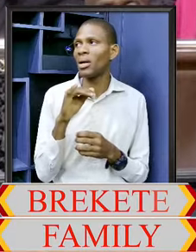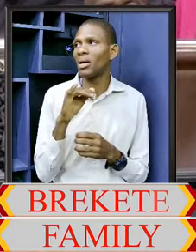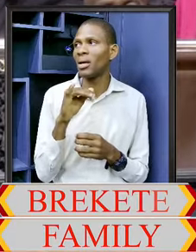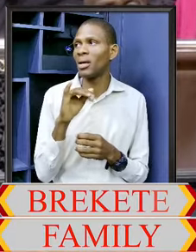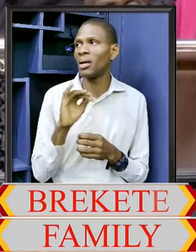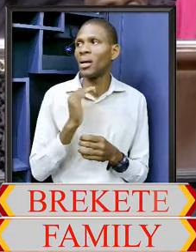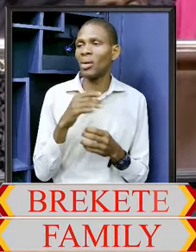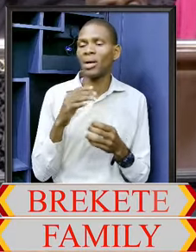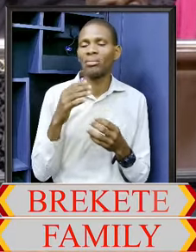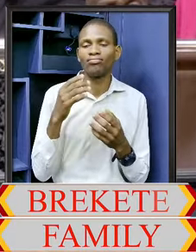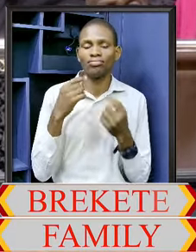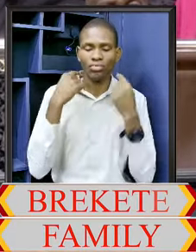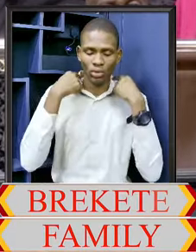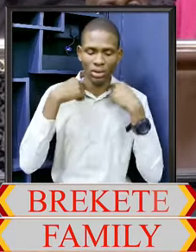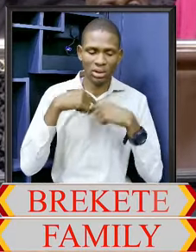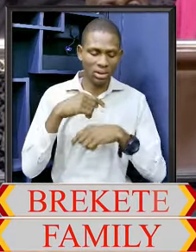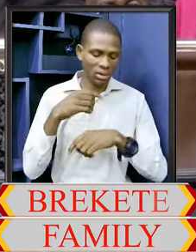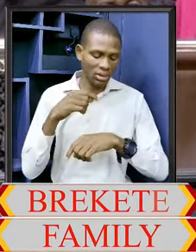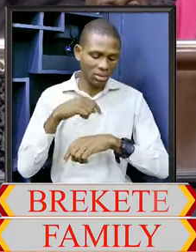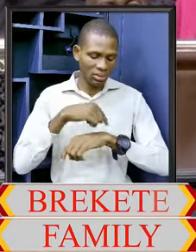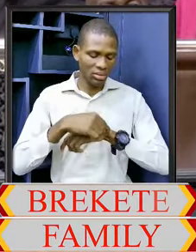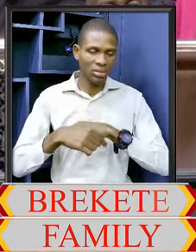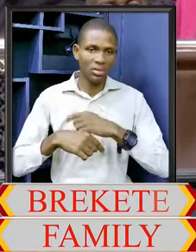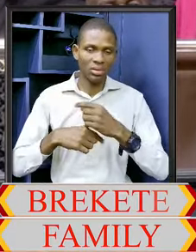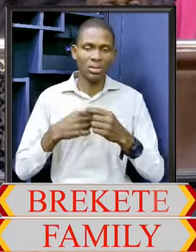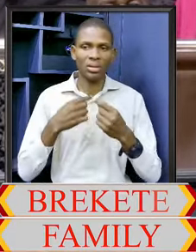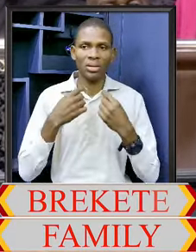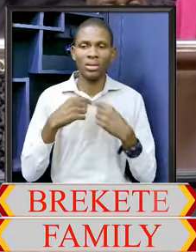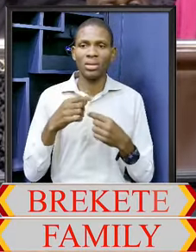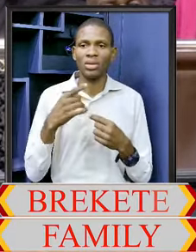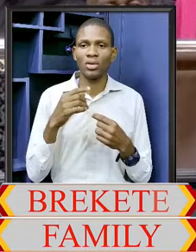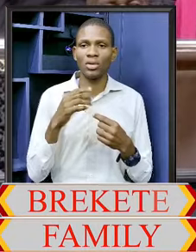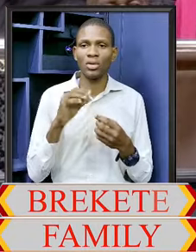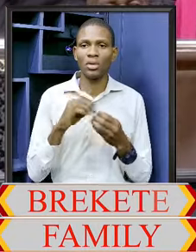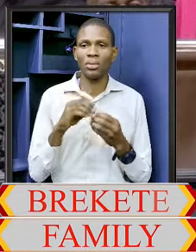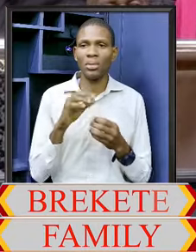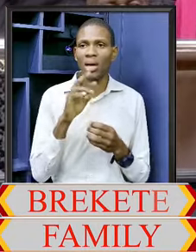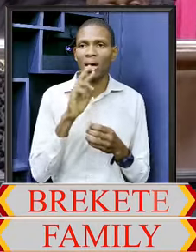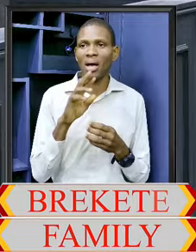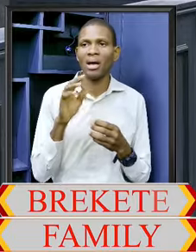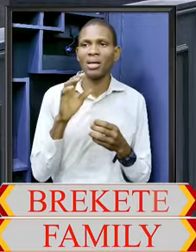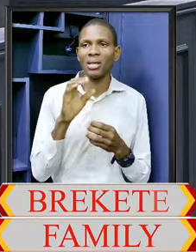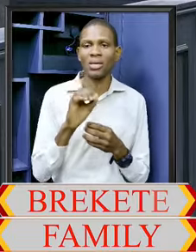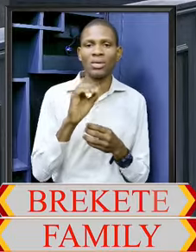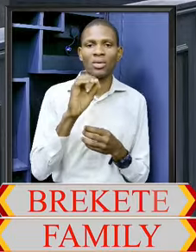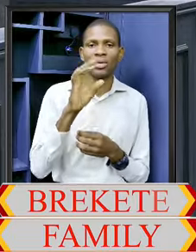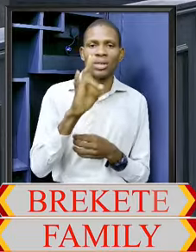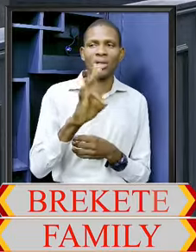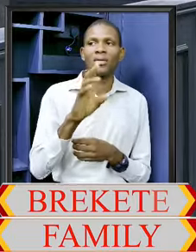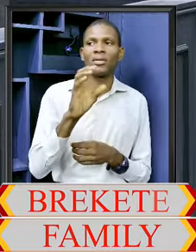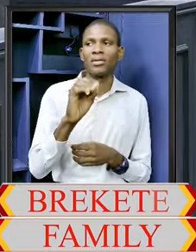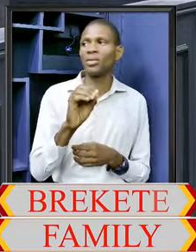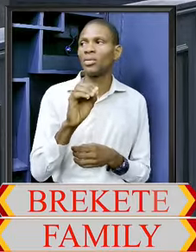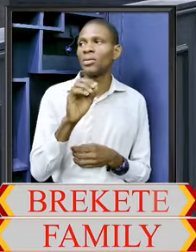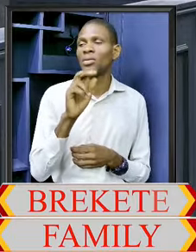us about our jewelries craft training. The number na 070